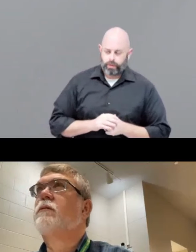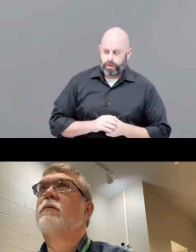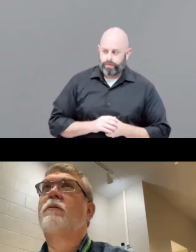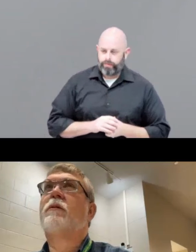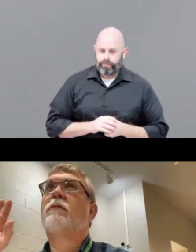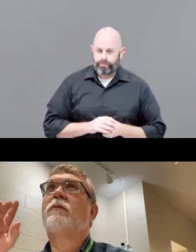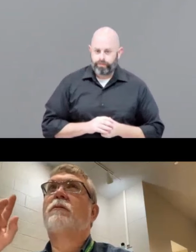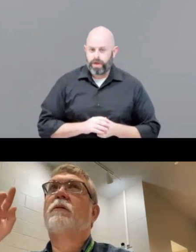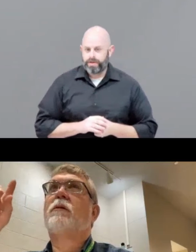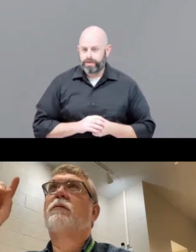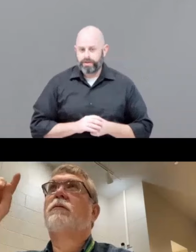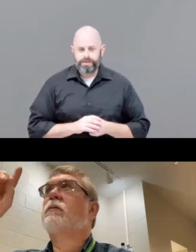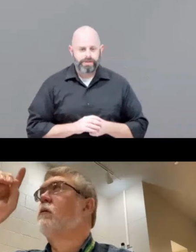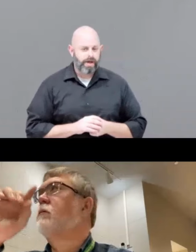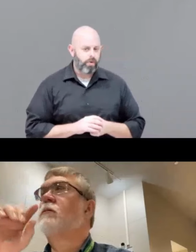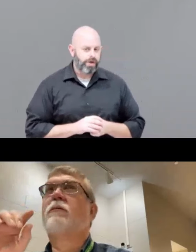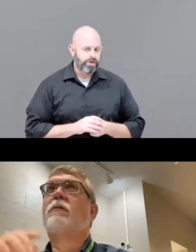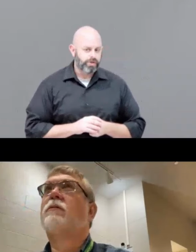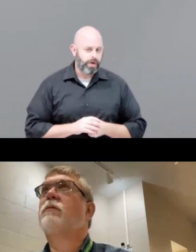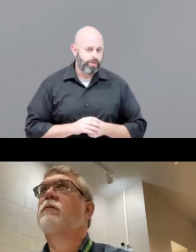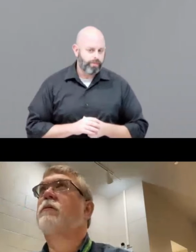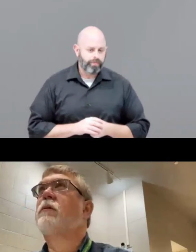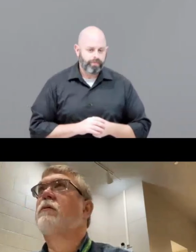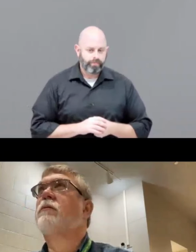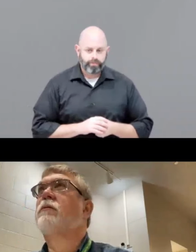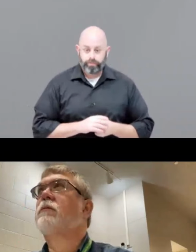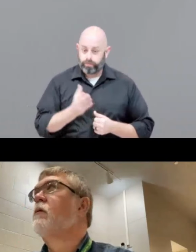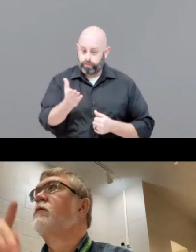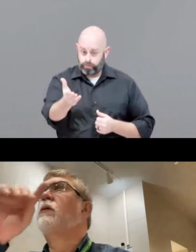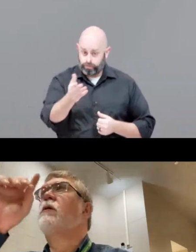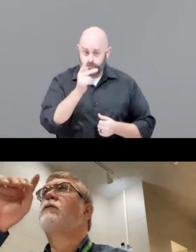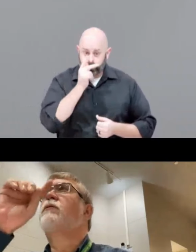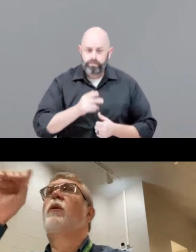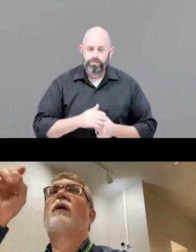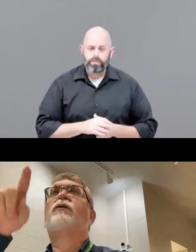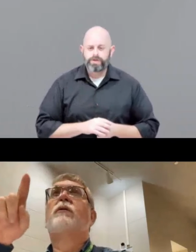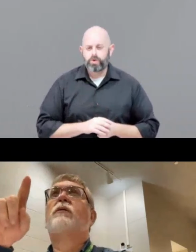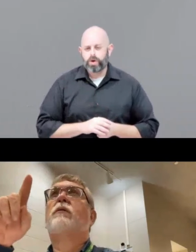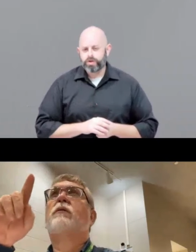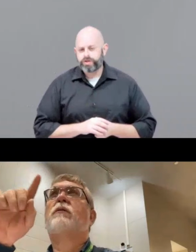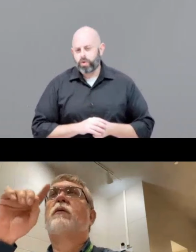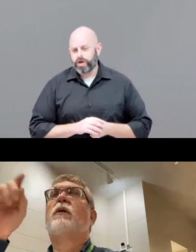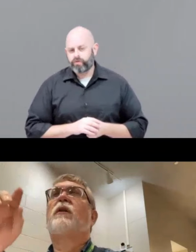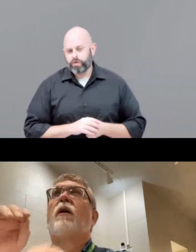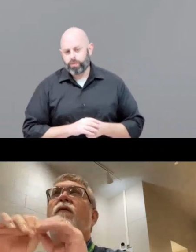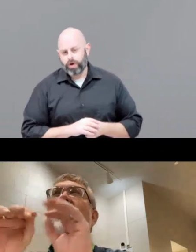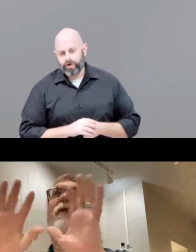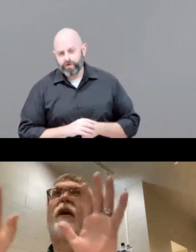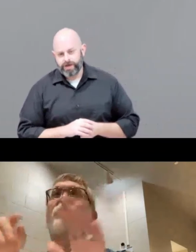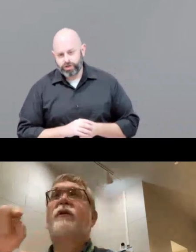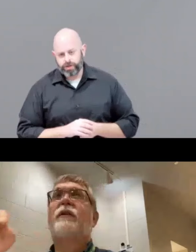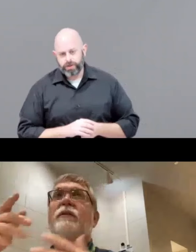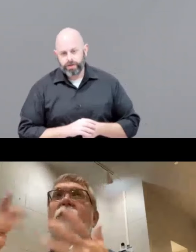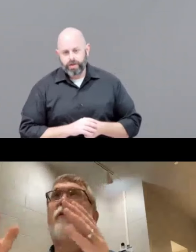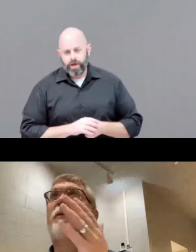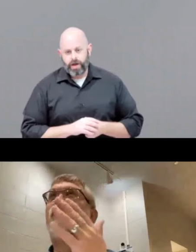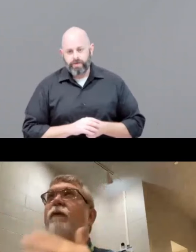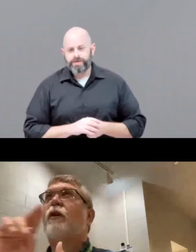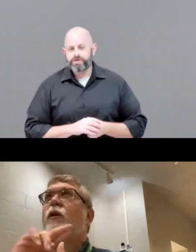Okay, so, I have a question as well. Kevin. So just a question for point of